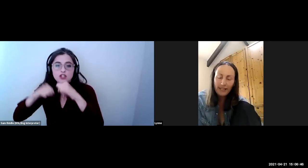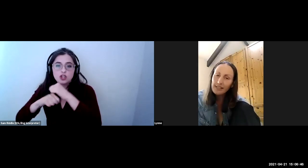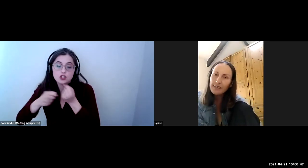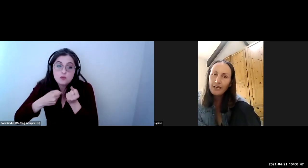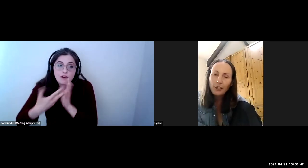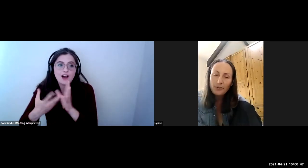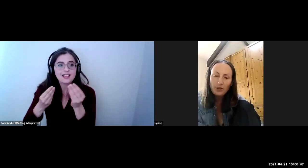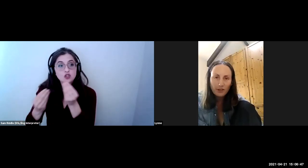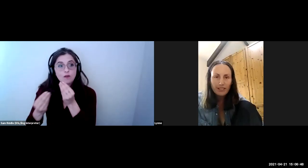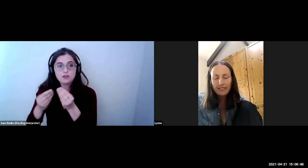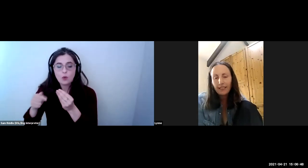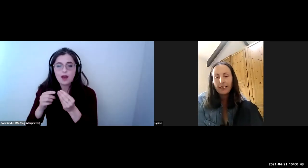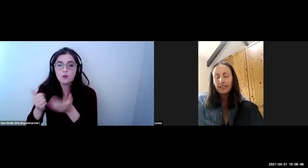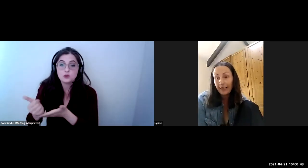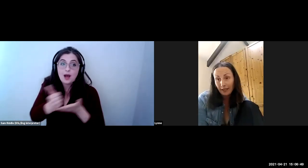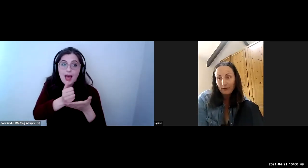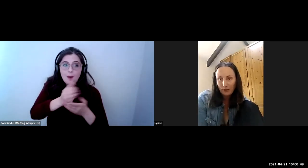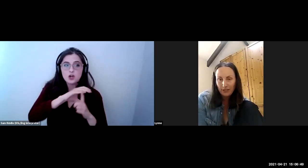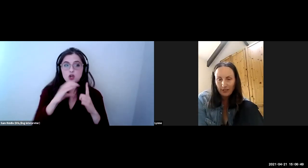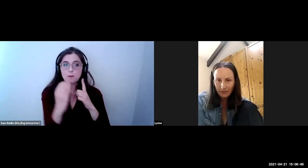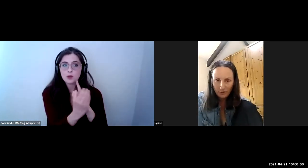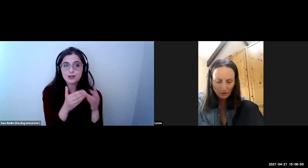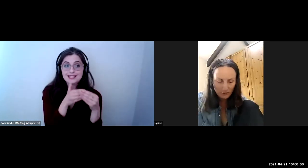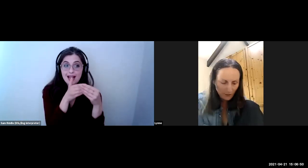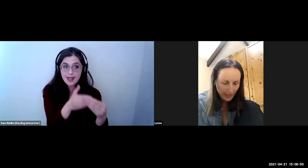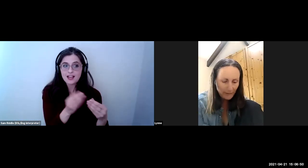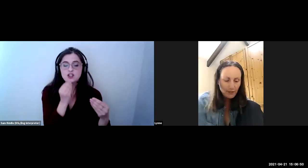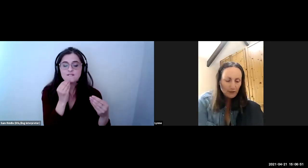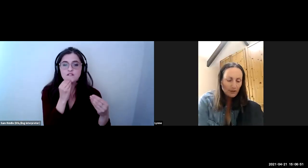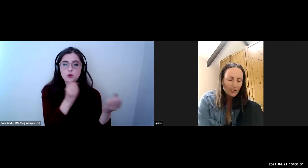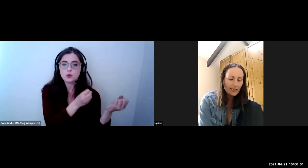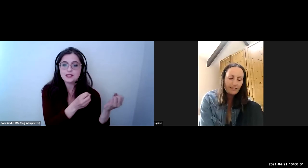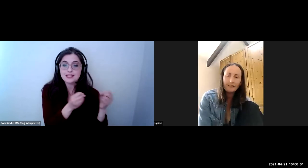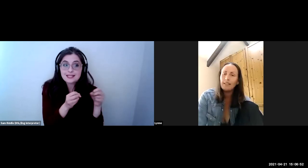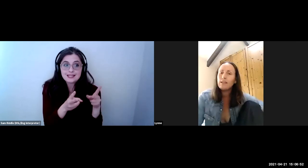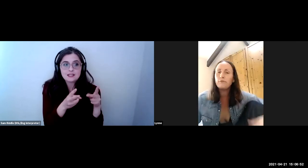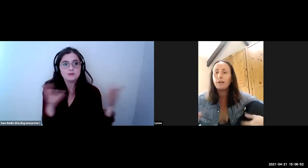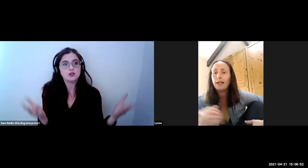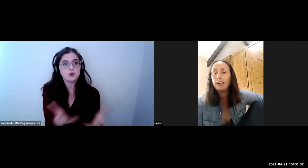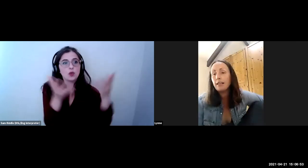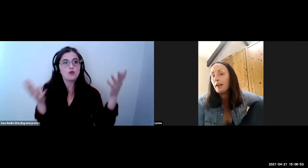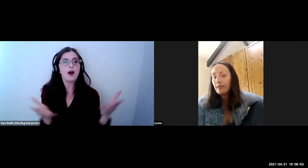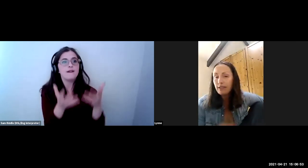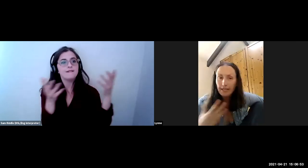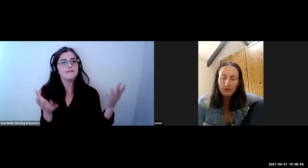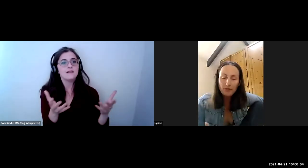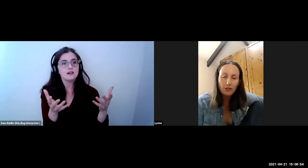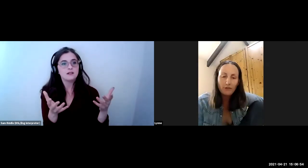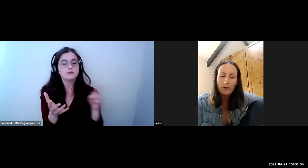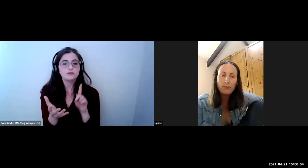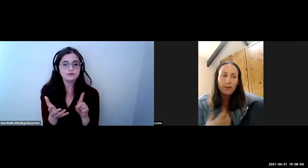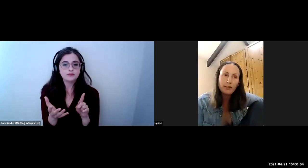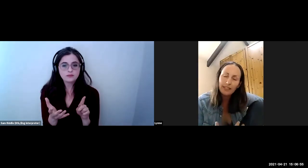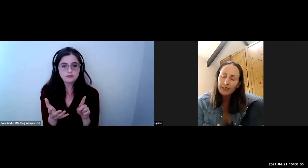software that helps community-led food systems to thrive. And we do this in the interest